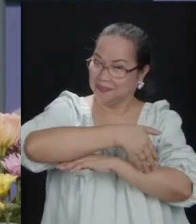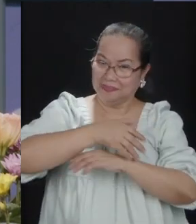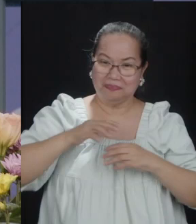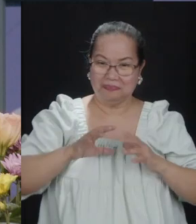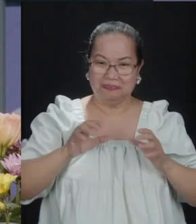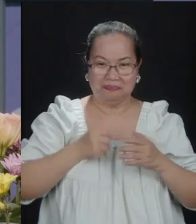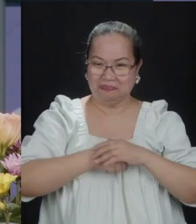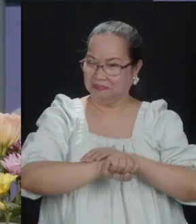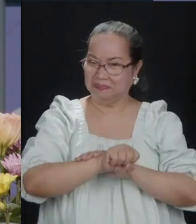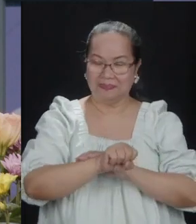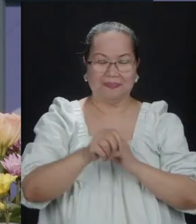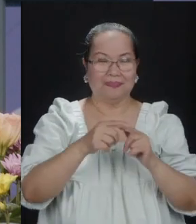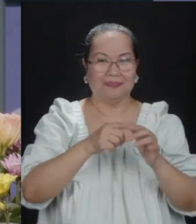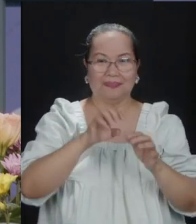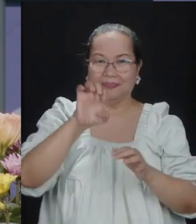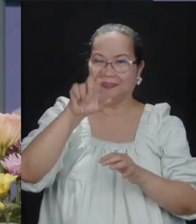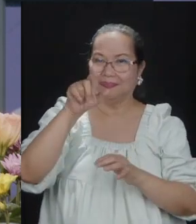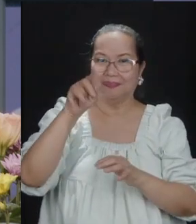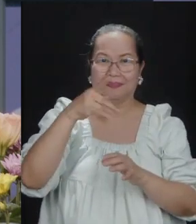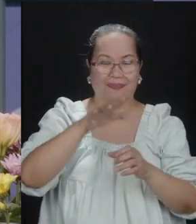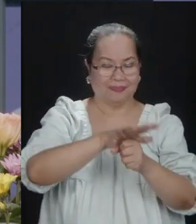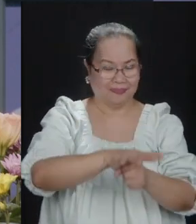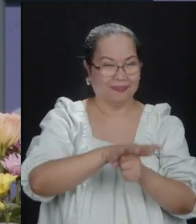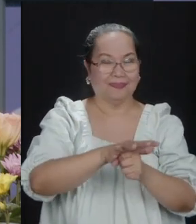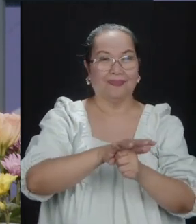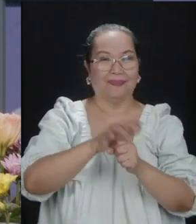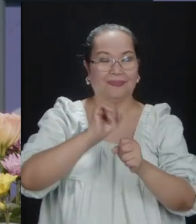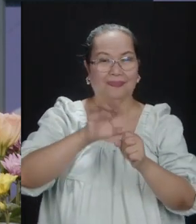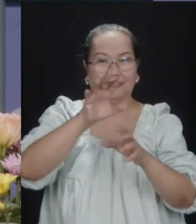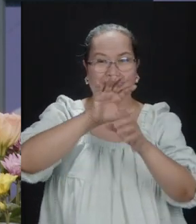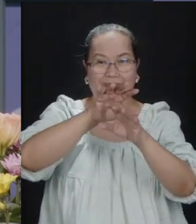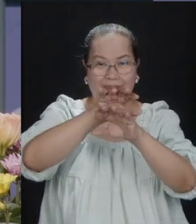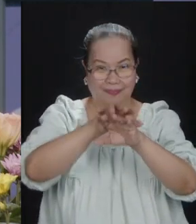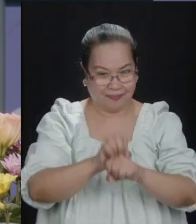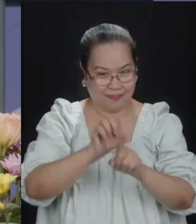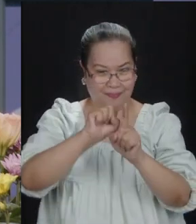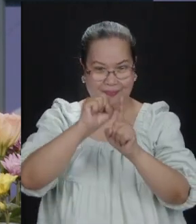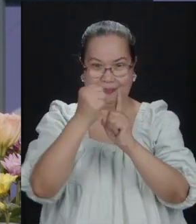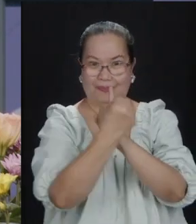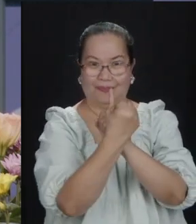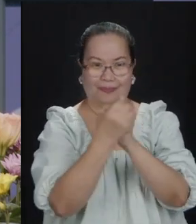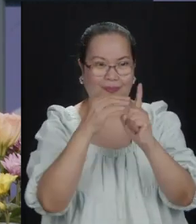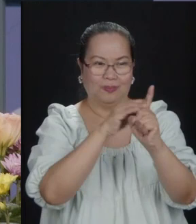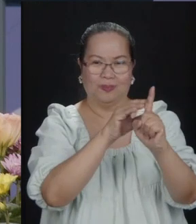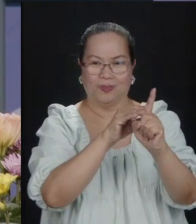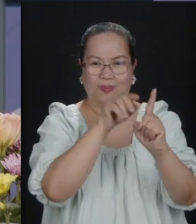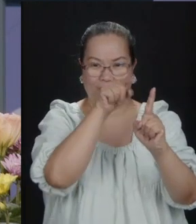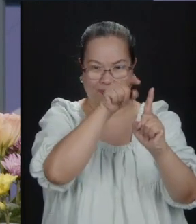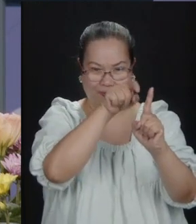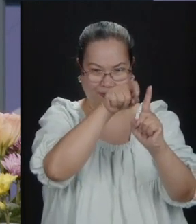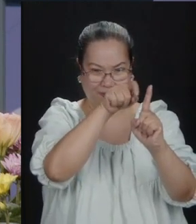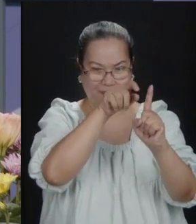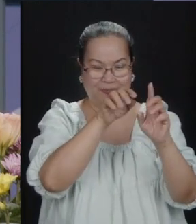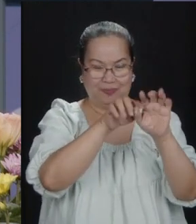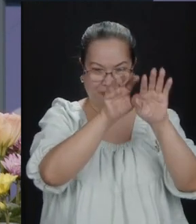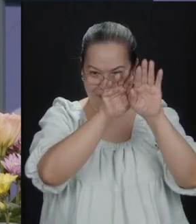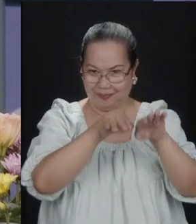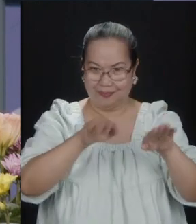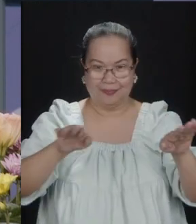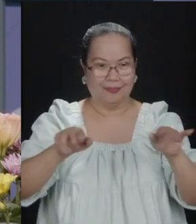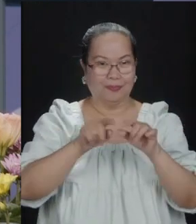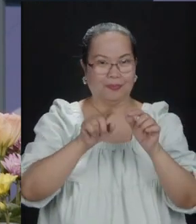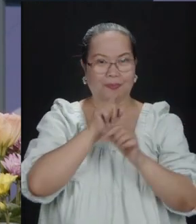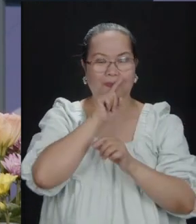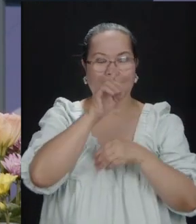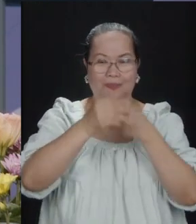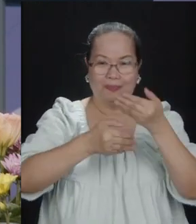it seems that Elkanah must have been pressured by the prevailing culture. that says that children are necessary to